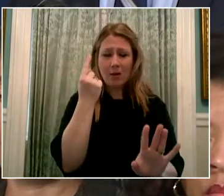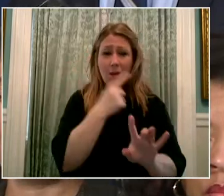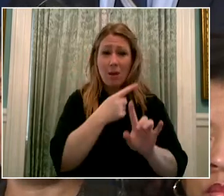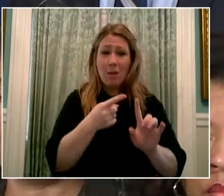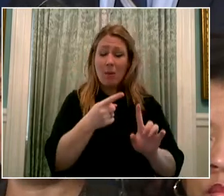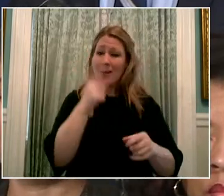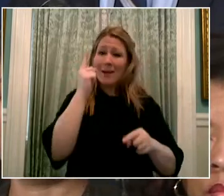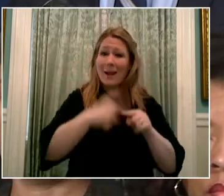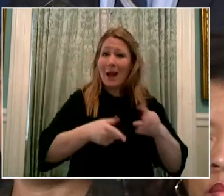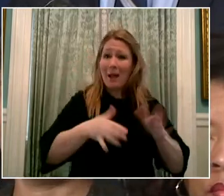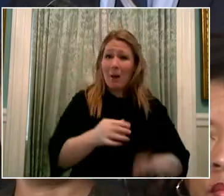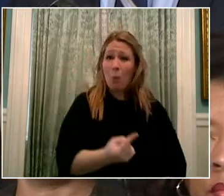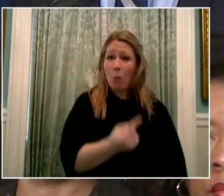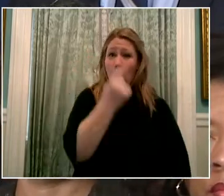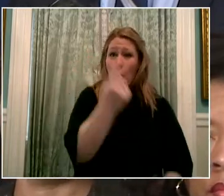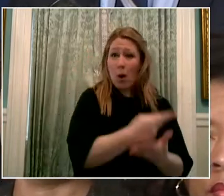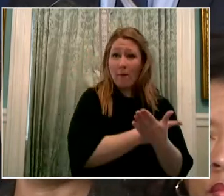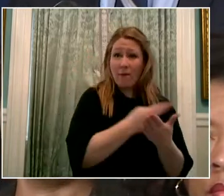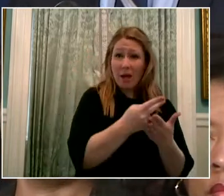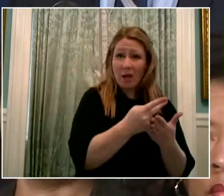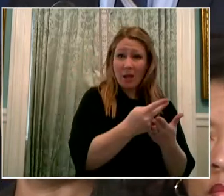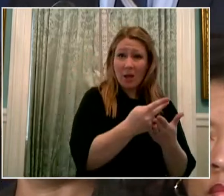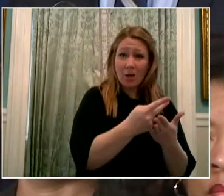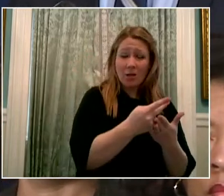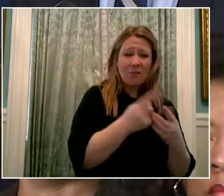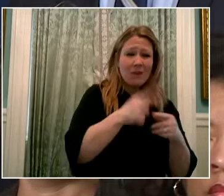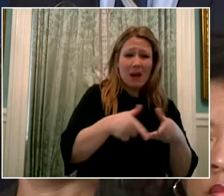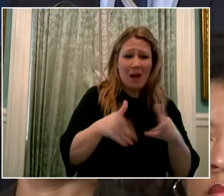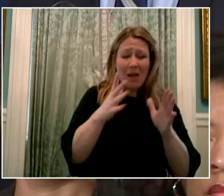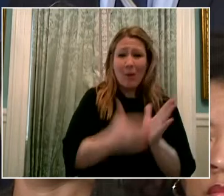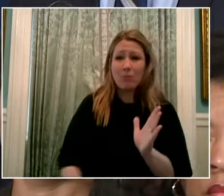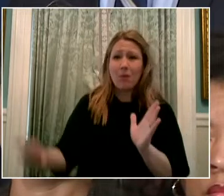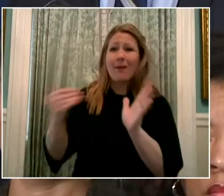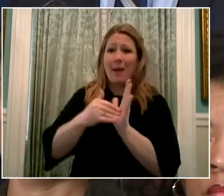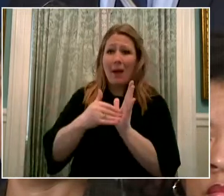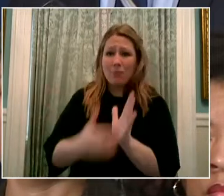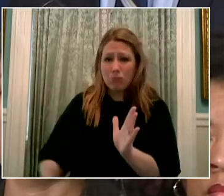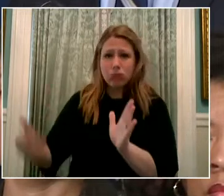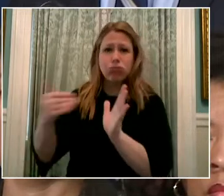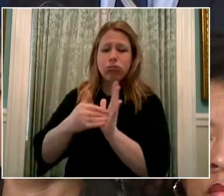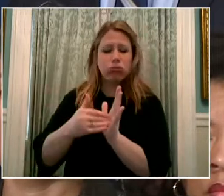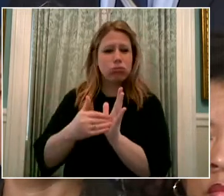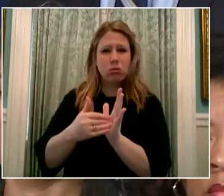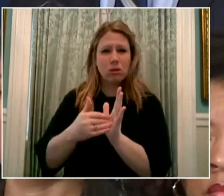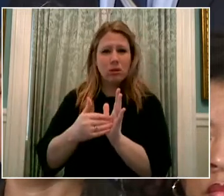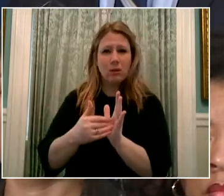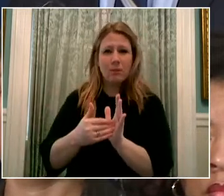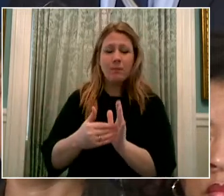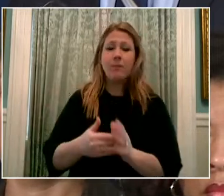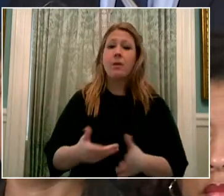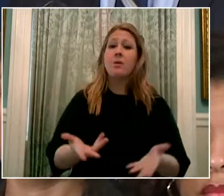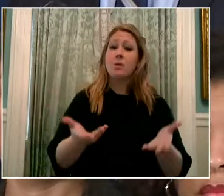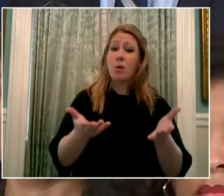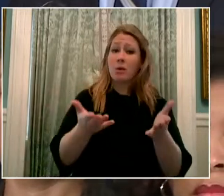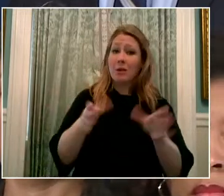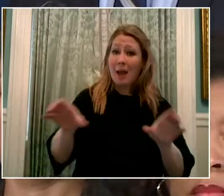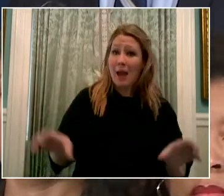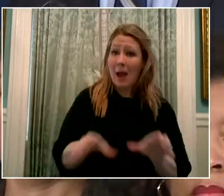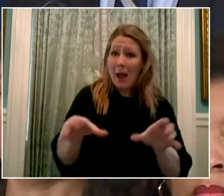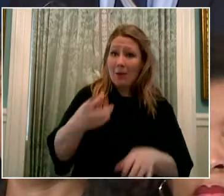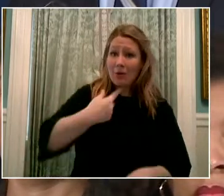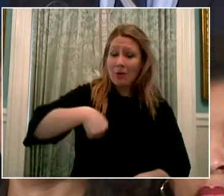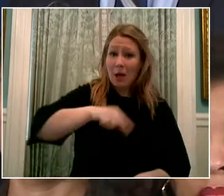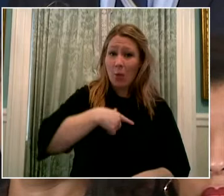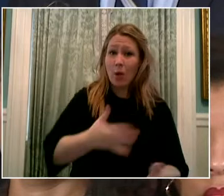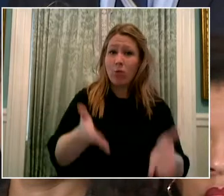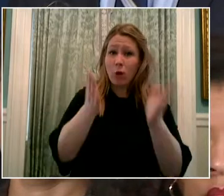to be duplicated or matched in another failure. The actions we are requesting can be taken by the executive